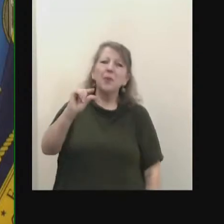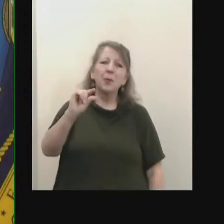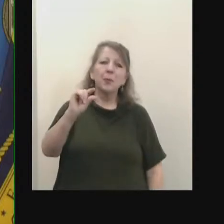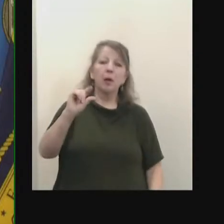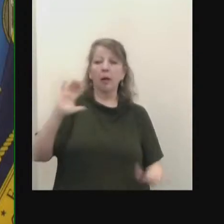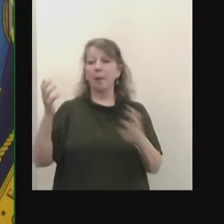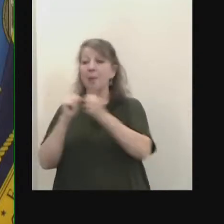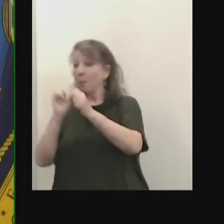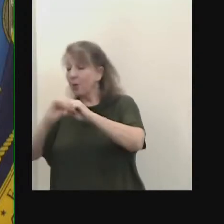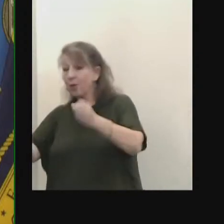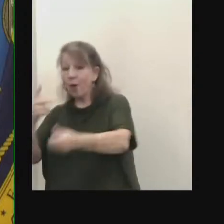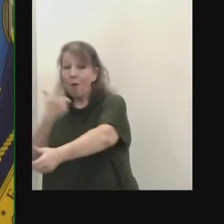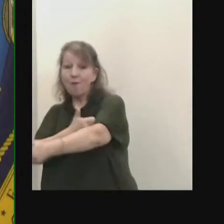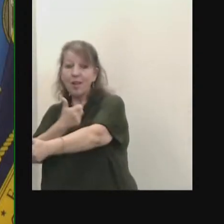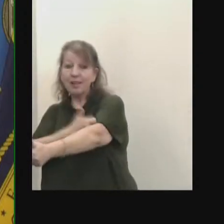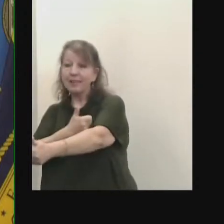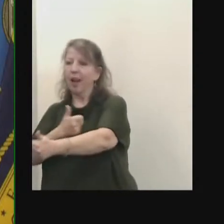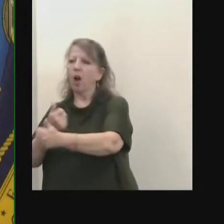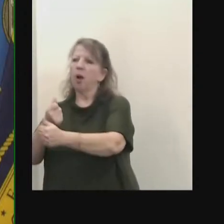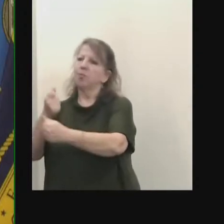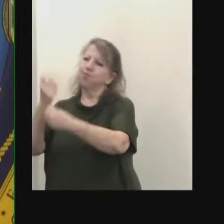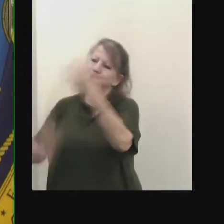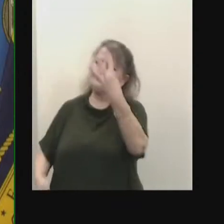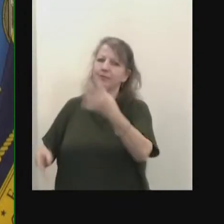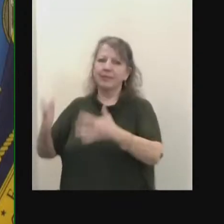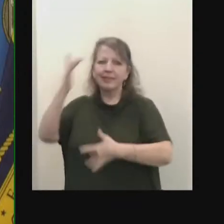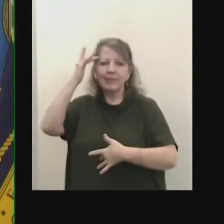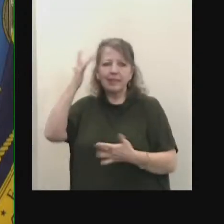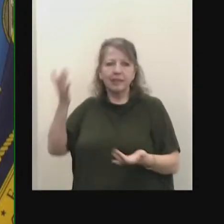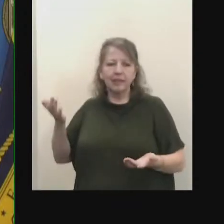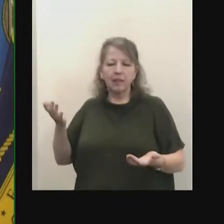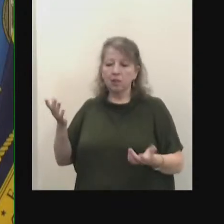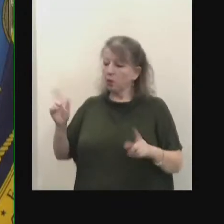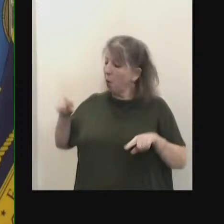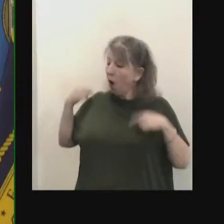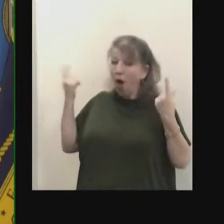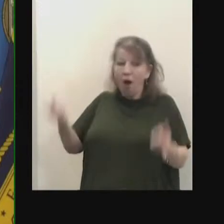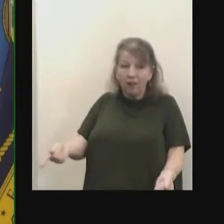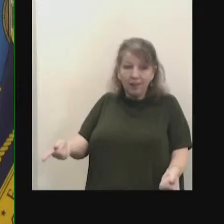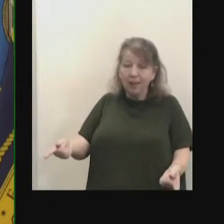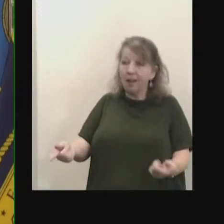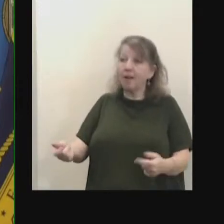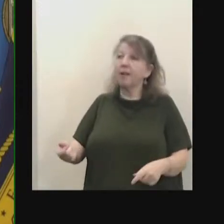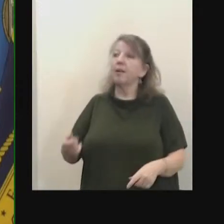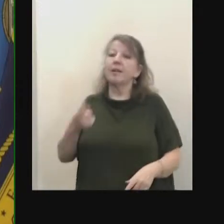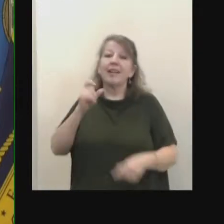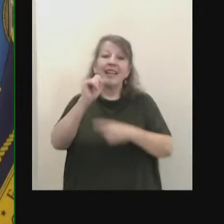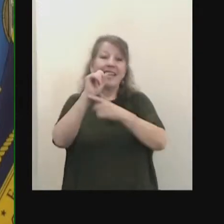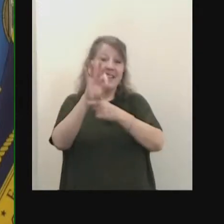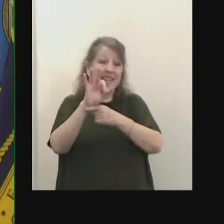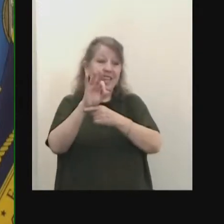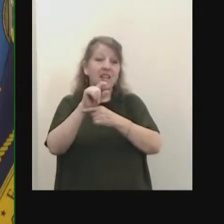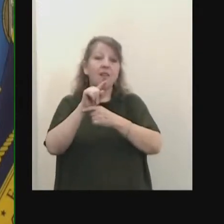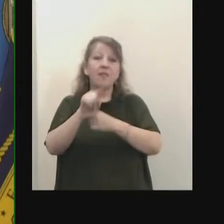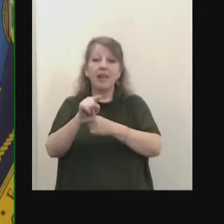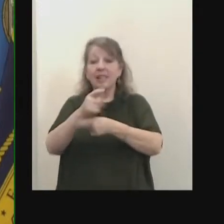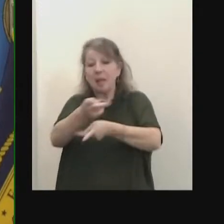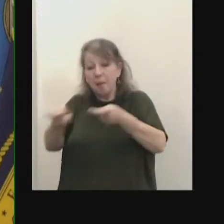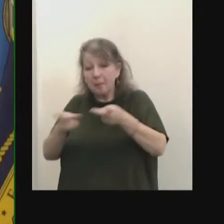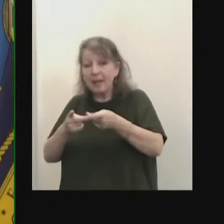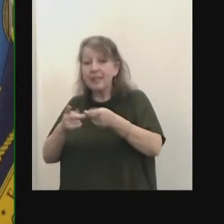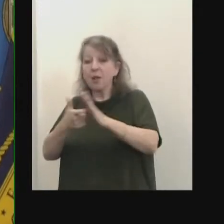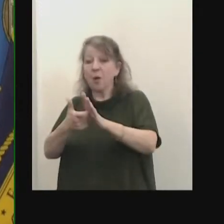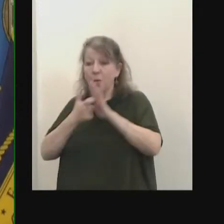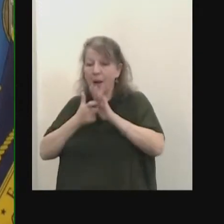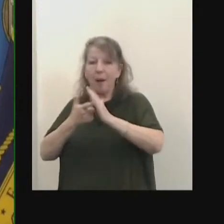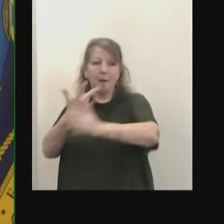So since we instituted the order, it was if it's a vaccine mandated facility, which is